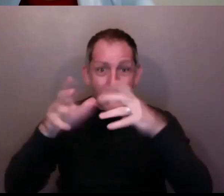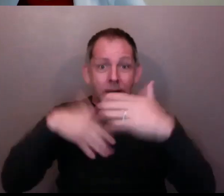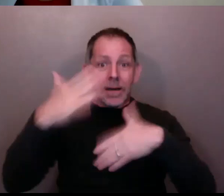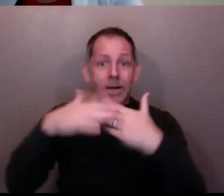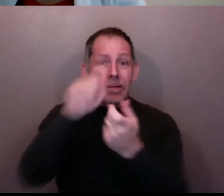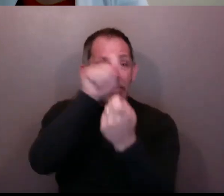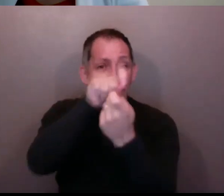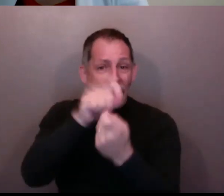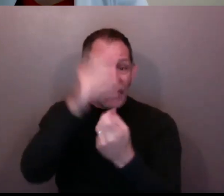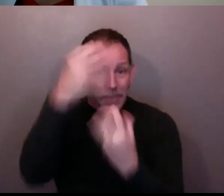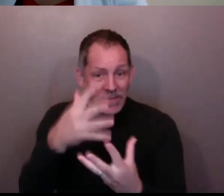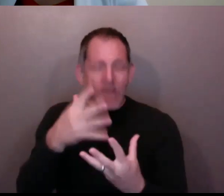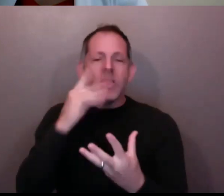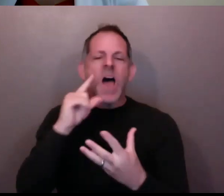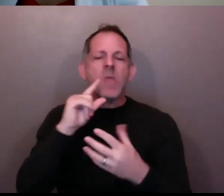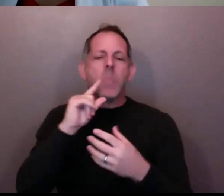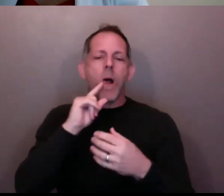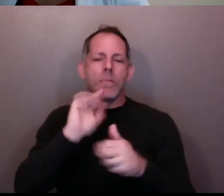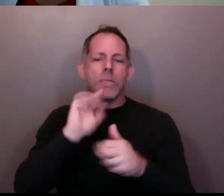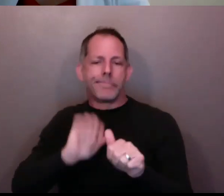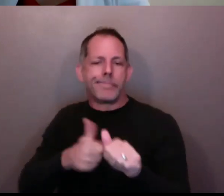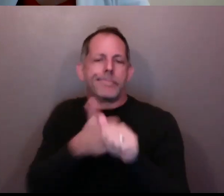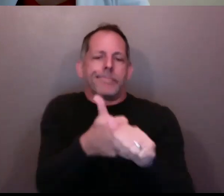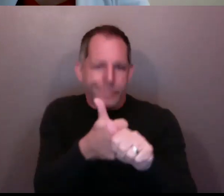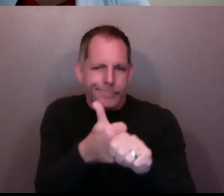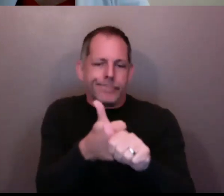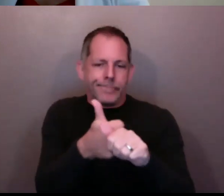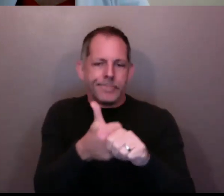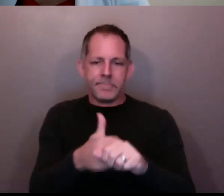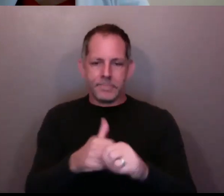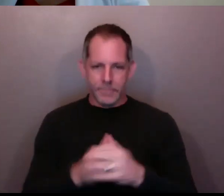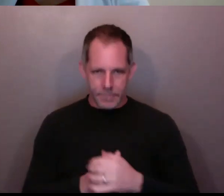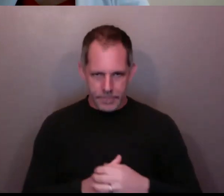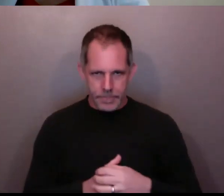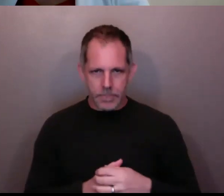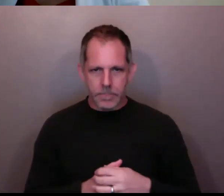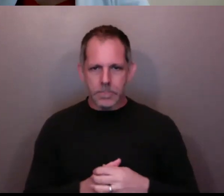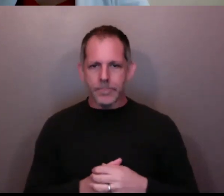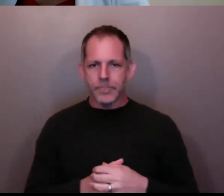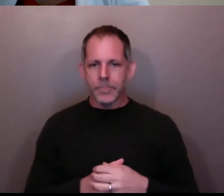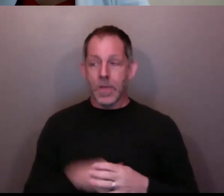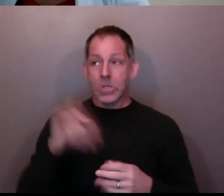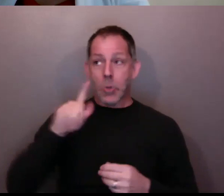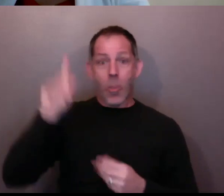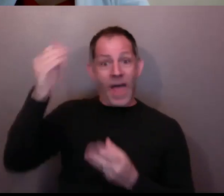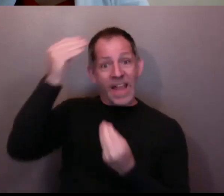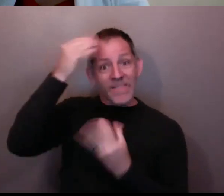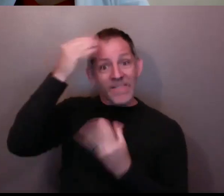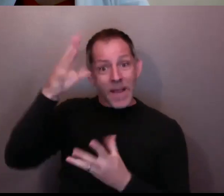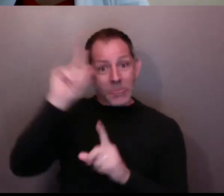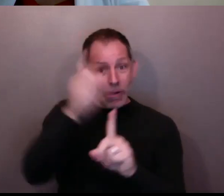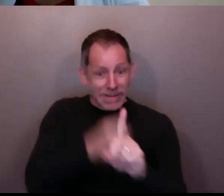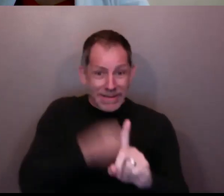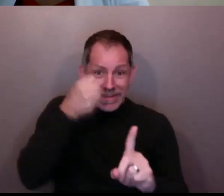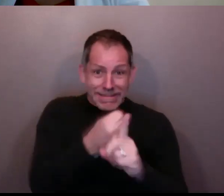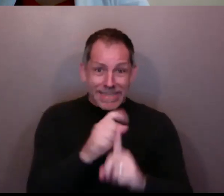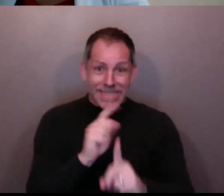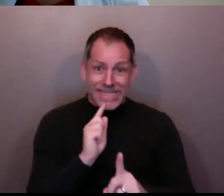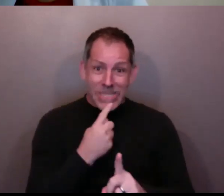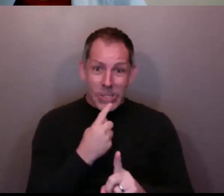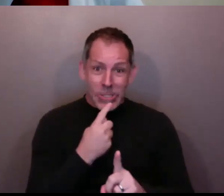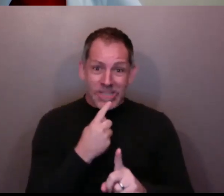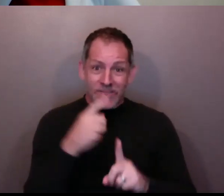short-term impact on our disease control efforts. And long term, I think it'll be a non-issue as we get the problem